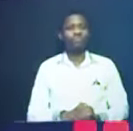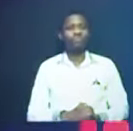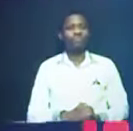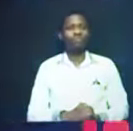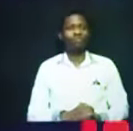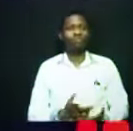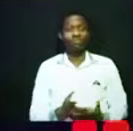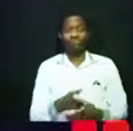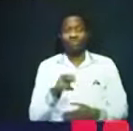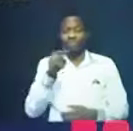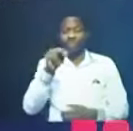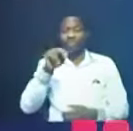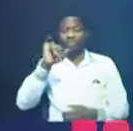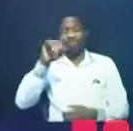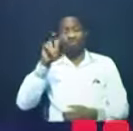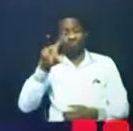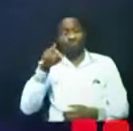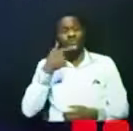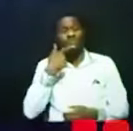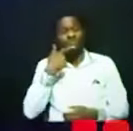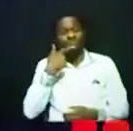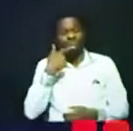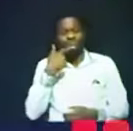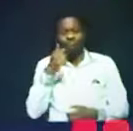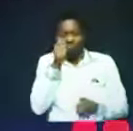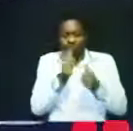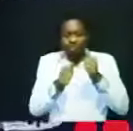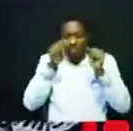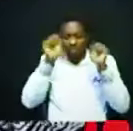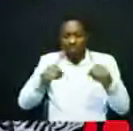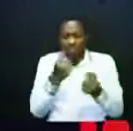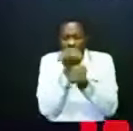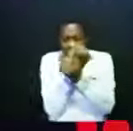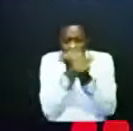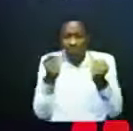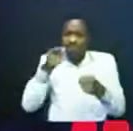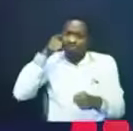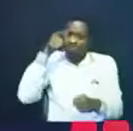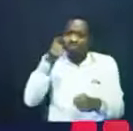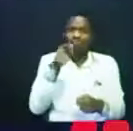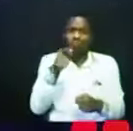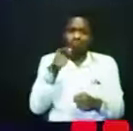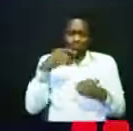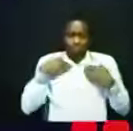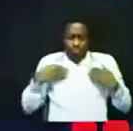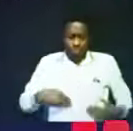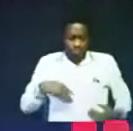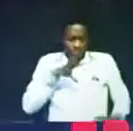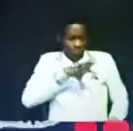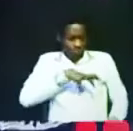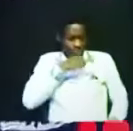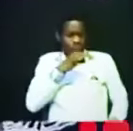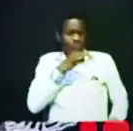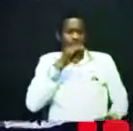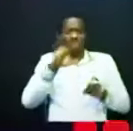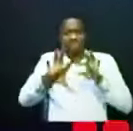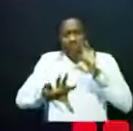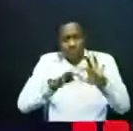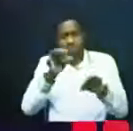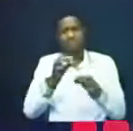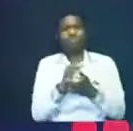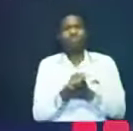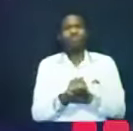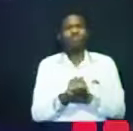kra. The NIV says which can save you. Jerusalem says asemi ebetumi agye mo. You body, soul, spirit. See, James